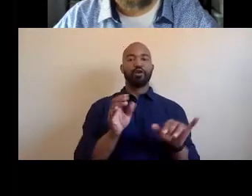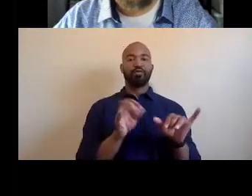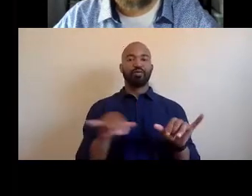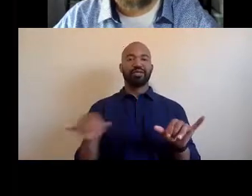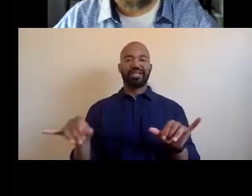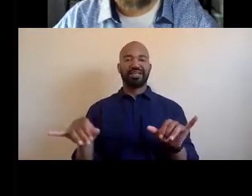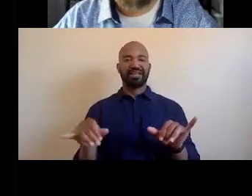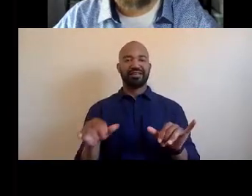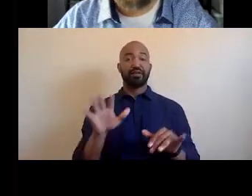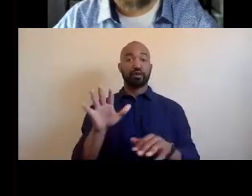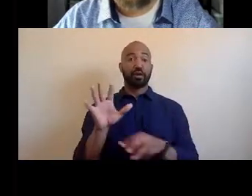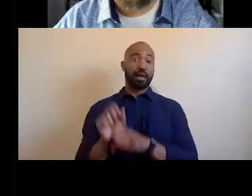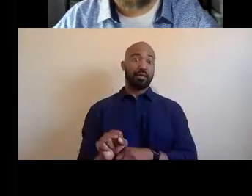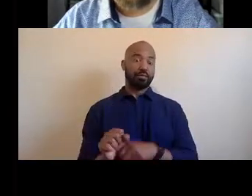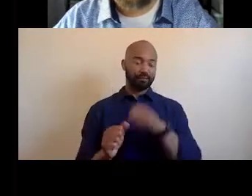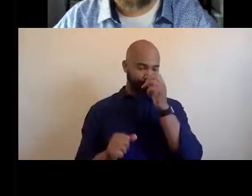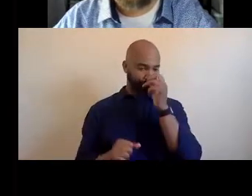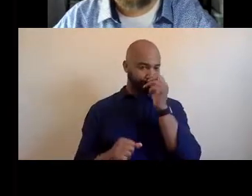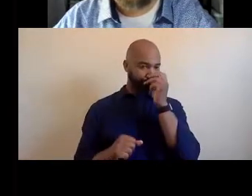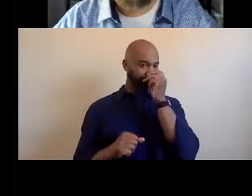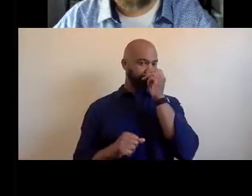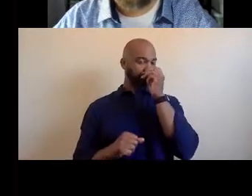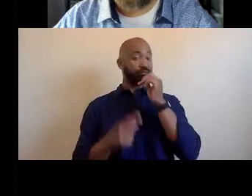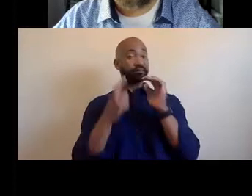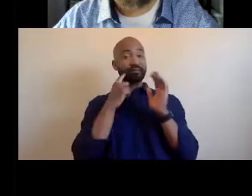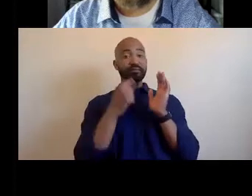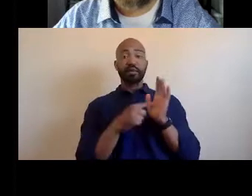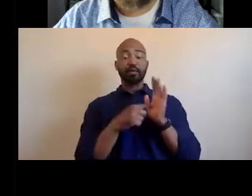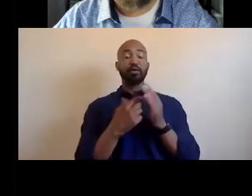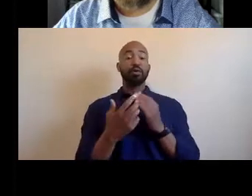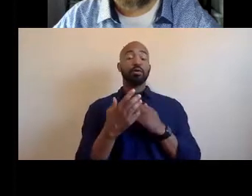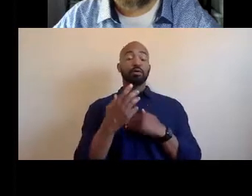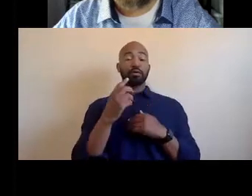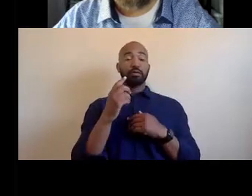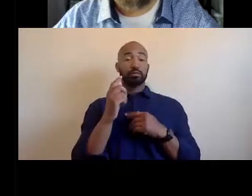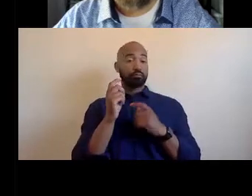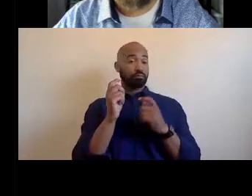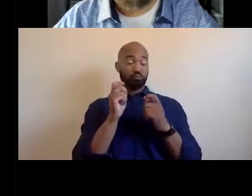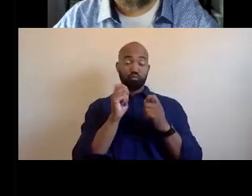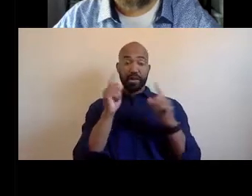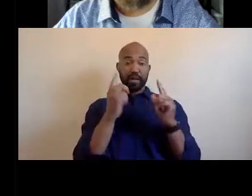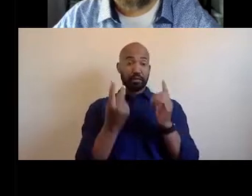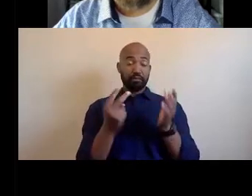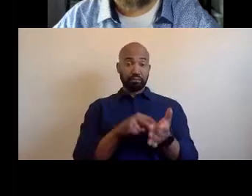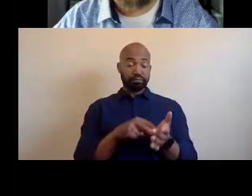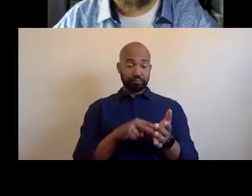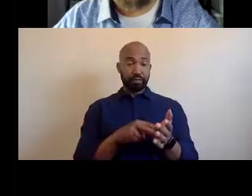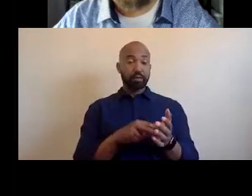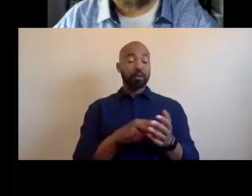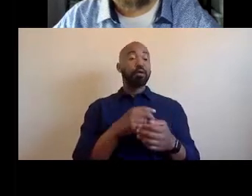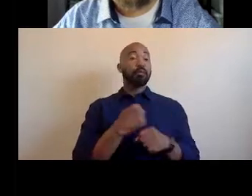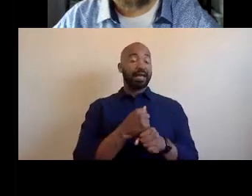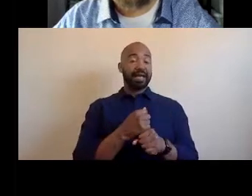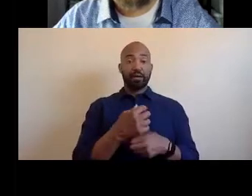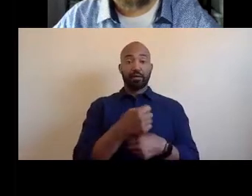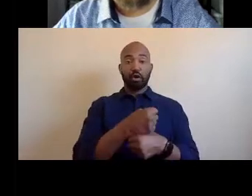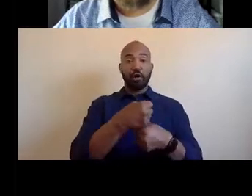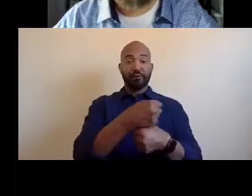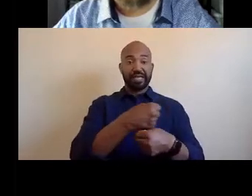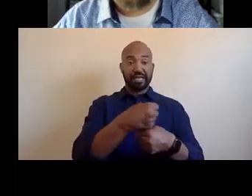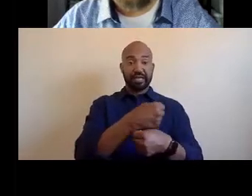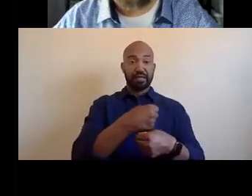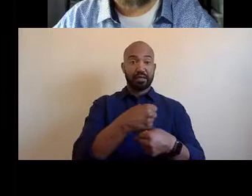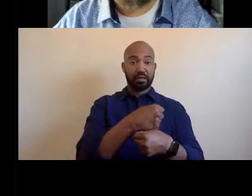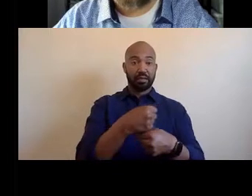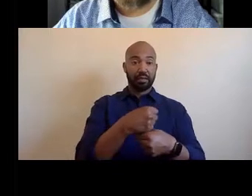Instead of getting up and making a cup of coffee or a pot of coffee to start your day, what do you think about going outside for